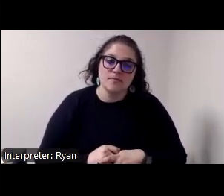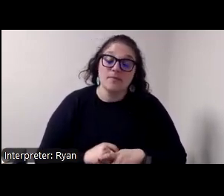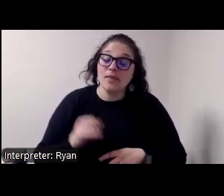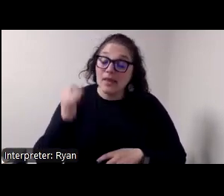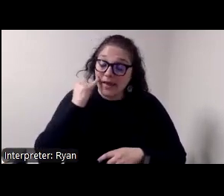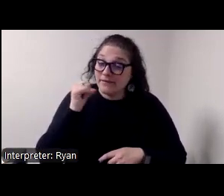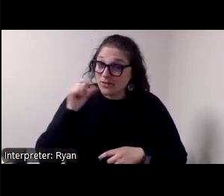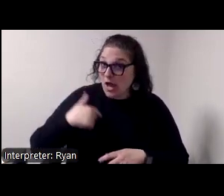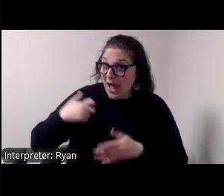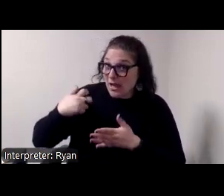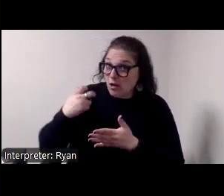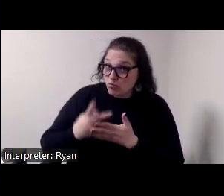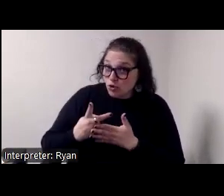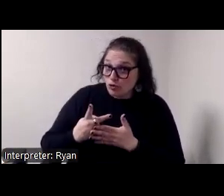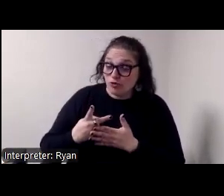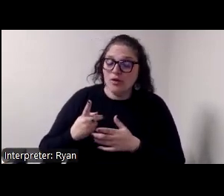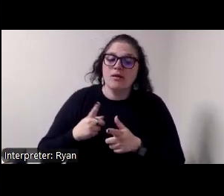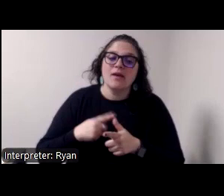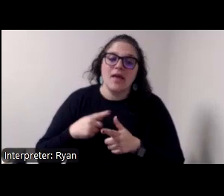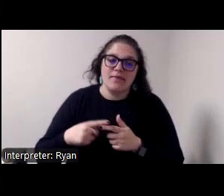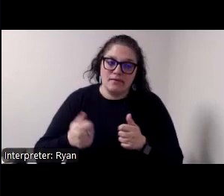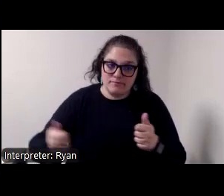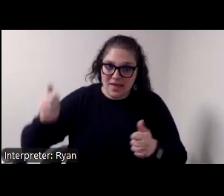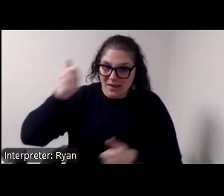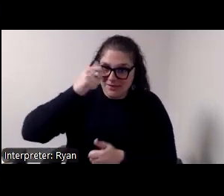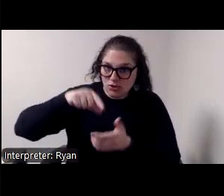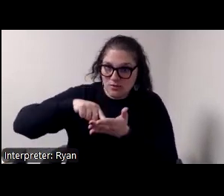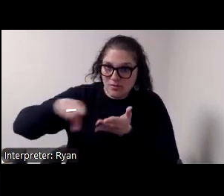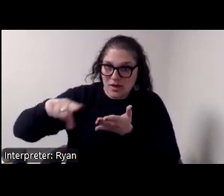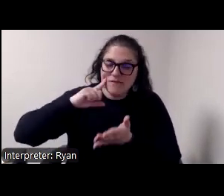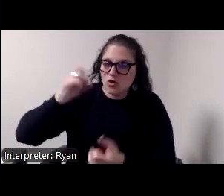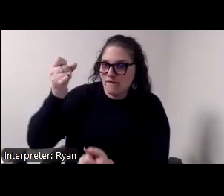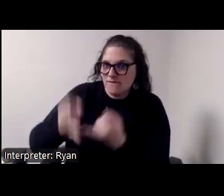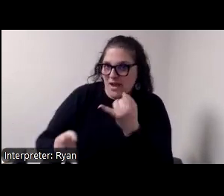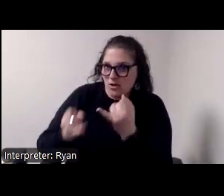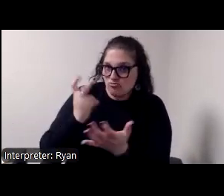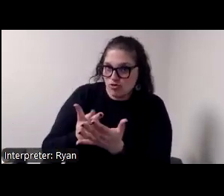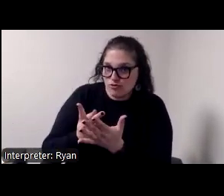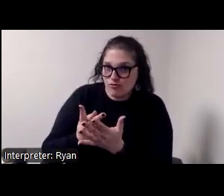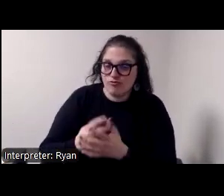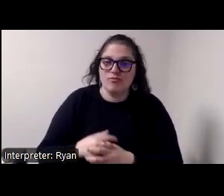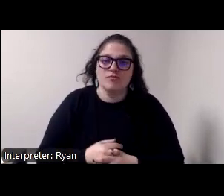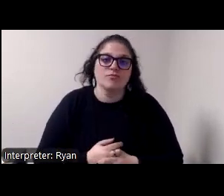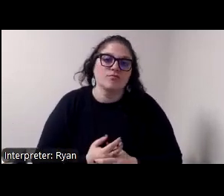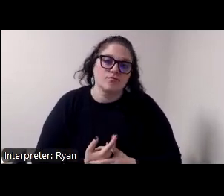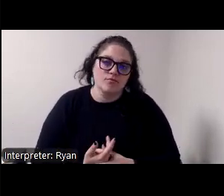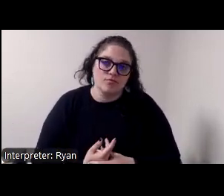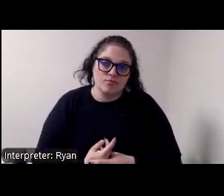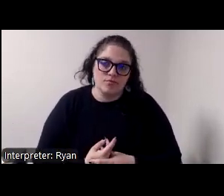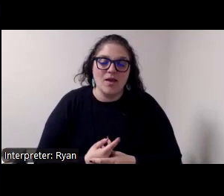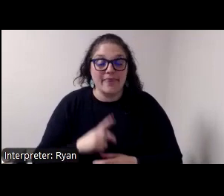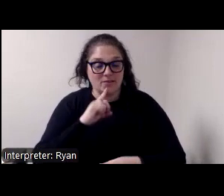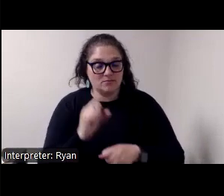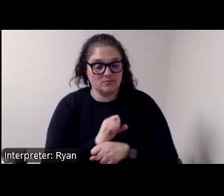then that goes to administration payroll for final approval, where that's where all the real magic